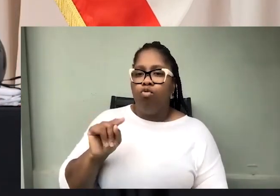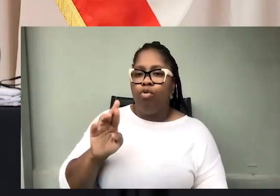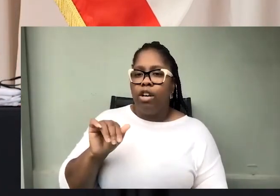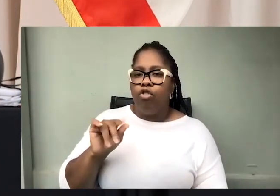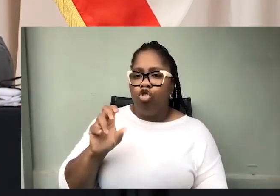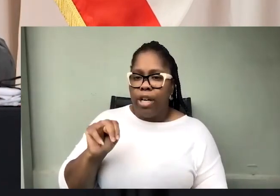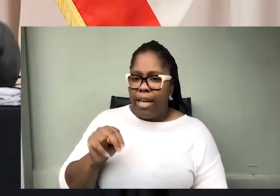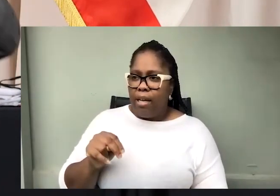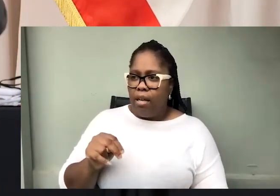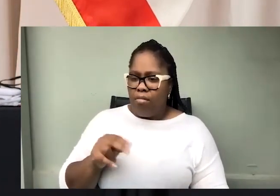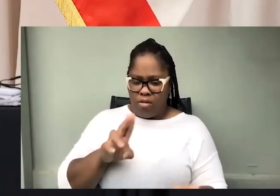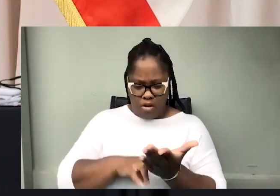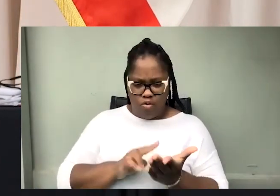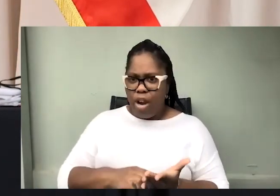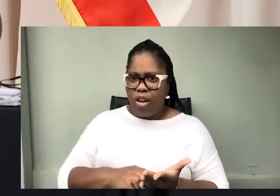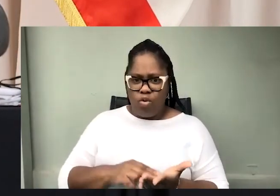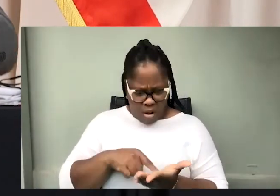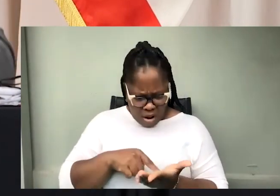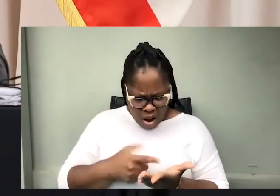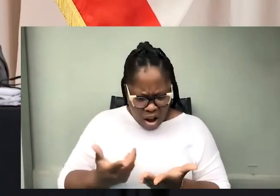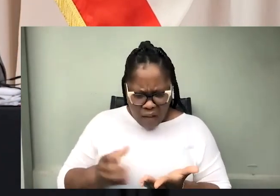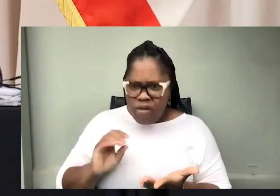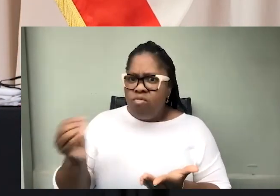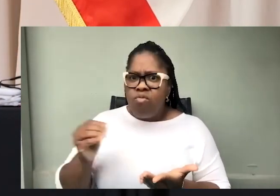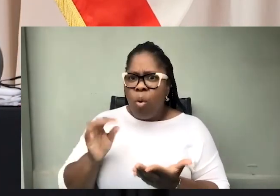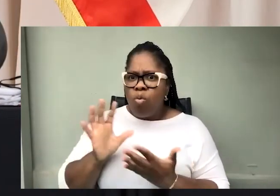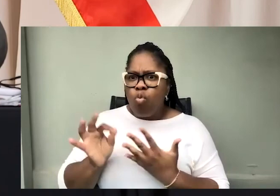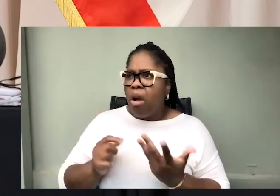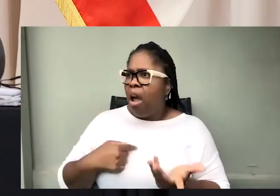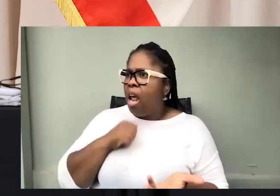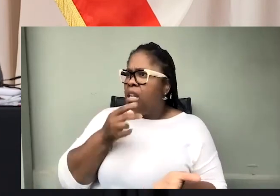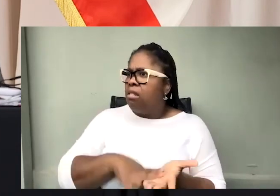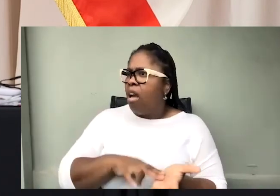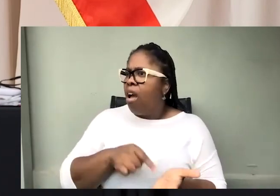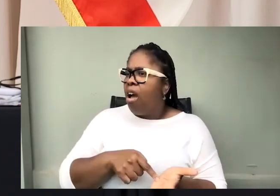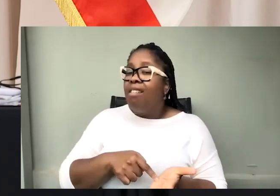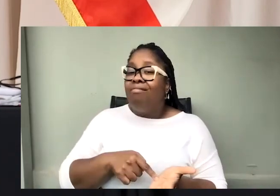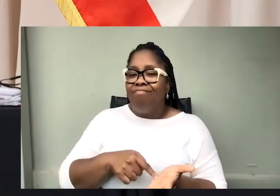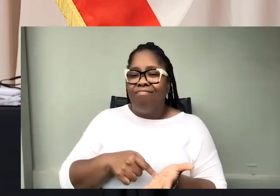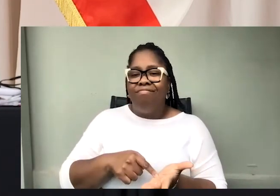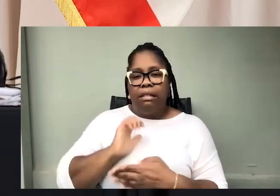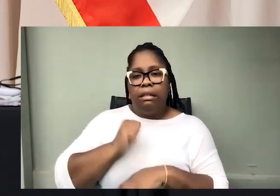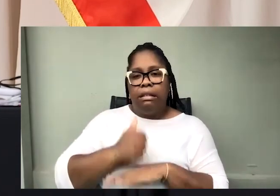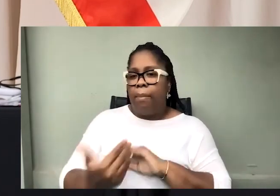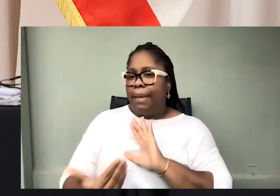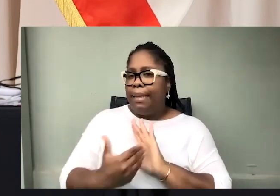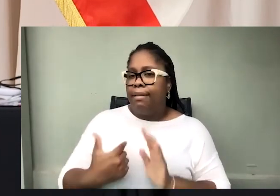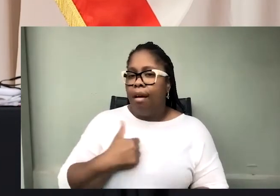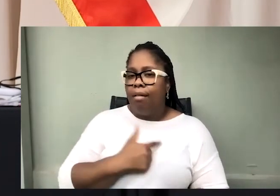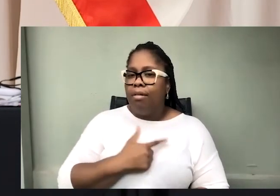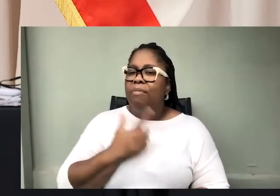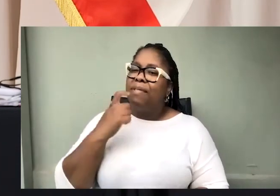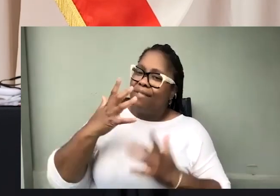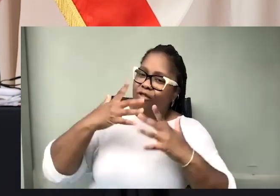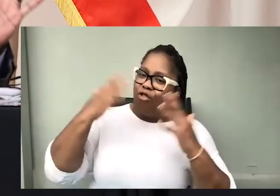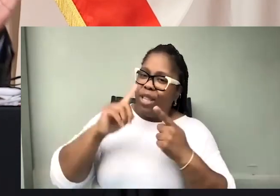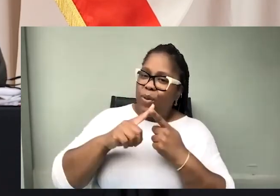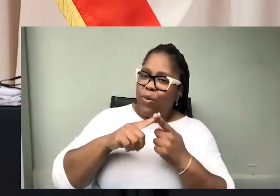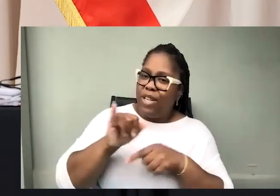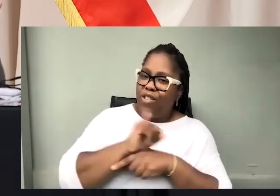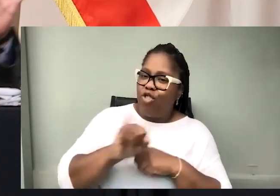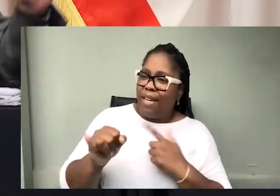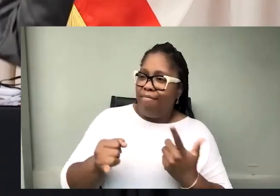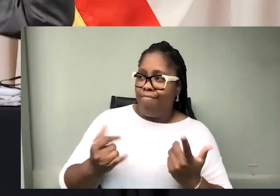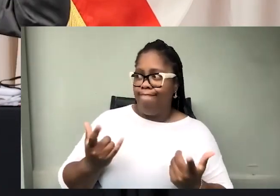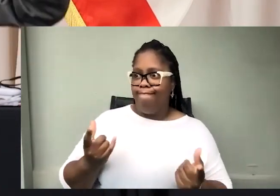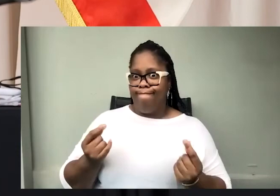we don't even know about. We don't have any choice about agreeing to them. And they often are rigged against us because they're very industry friendly. How do we deal